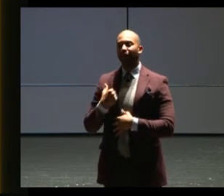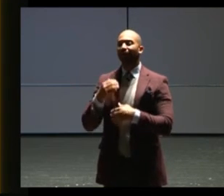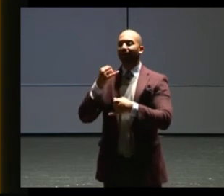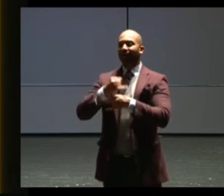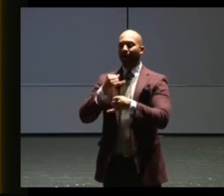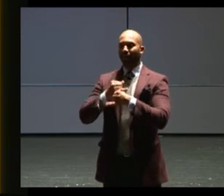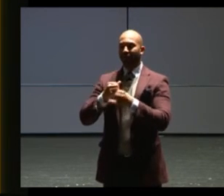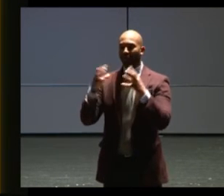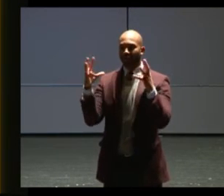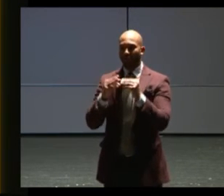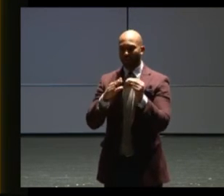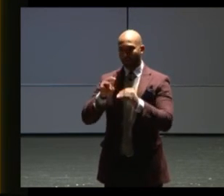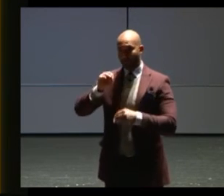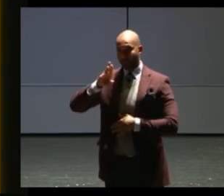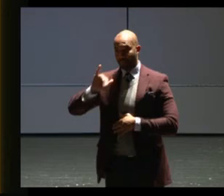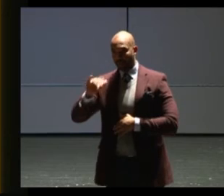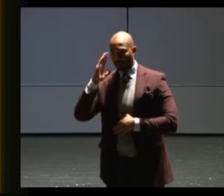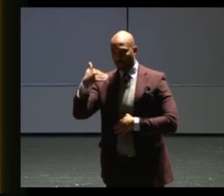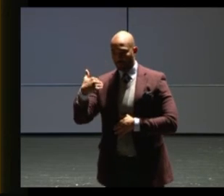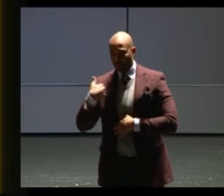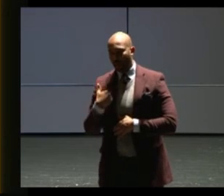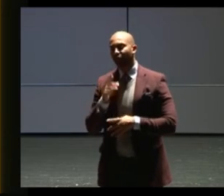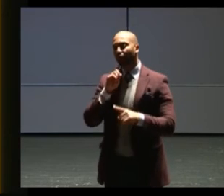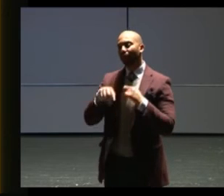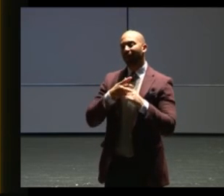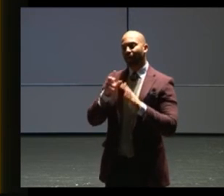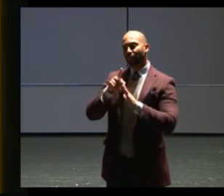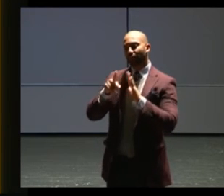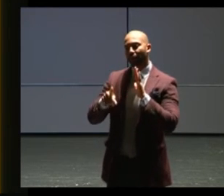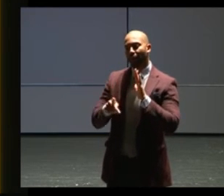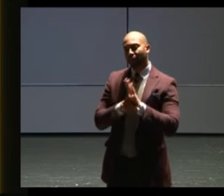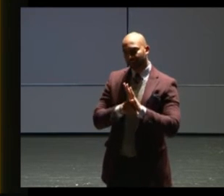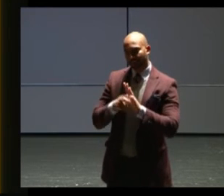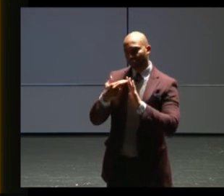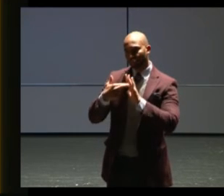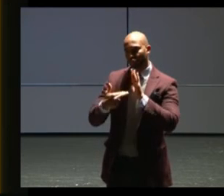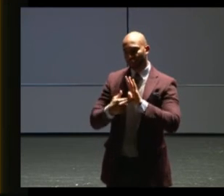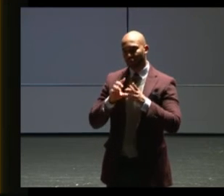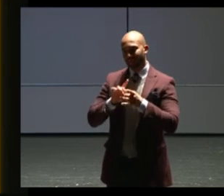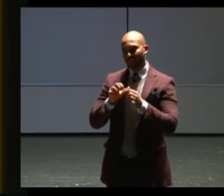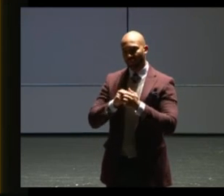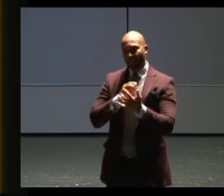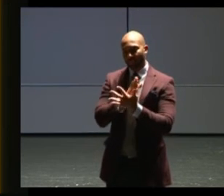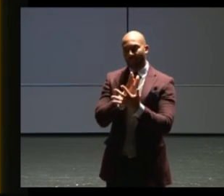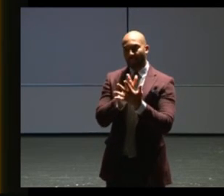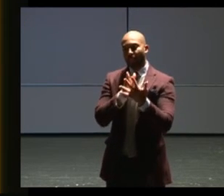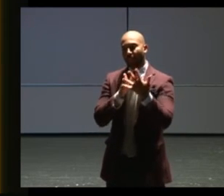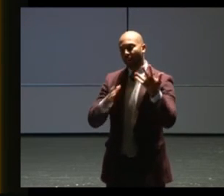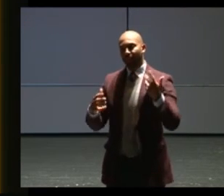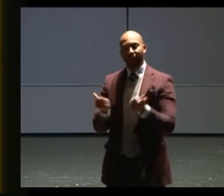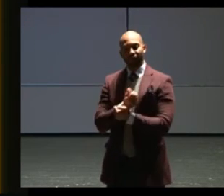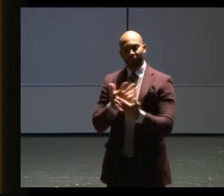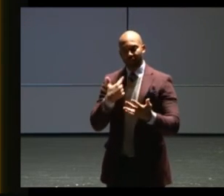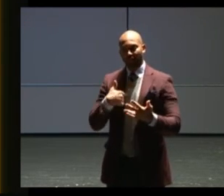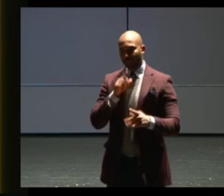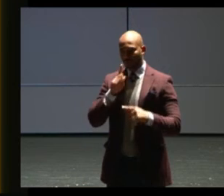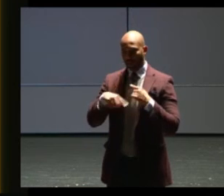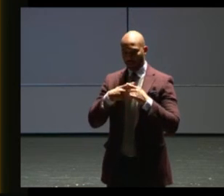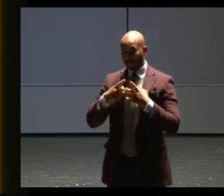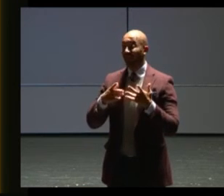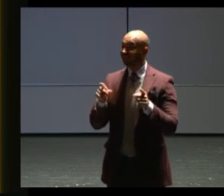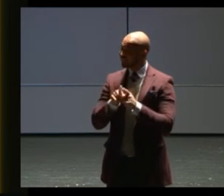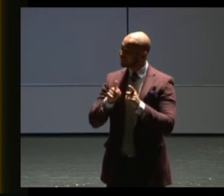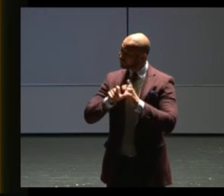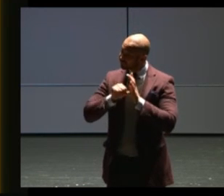to examine our practices and policies. And the point of all of these areas, this thing that I really want to stress, is